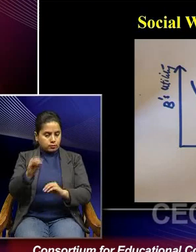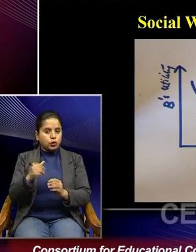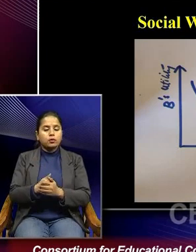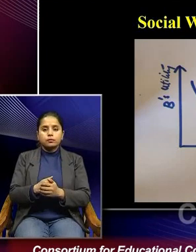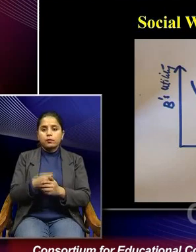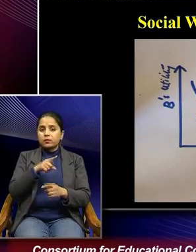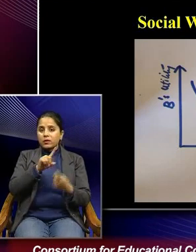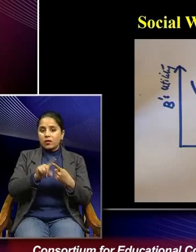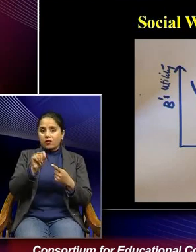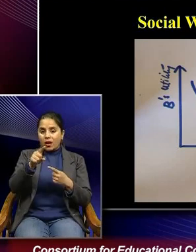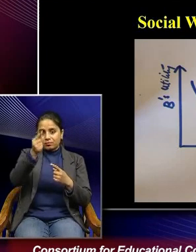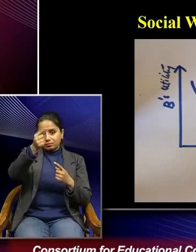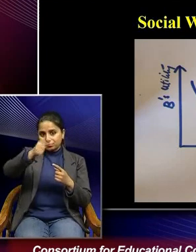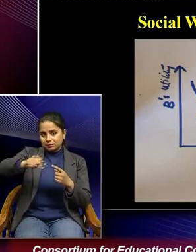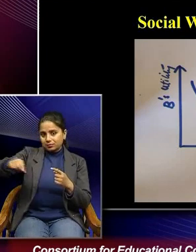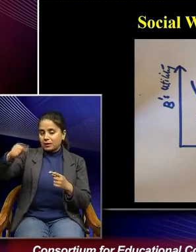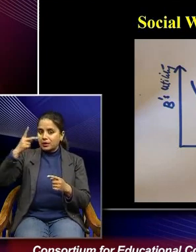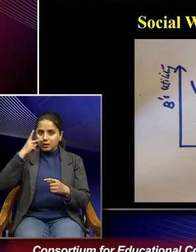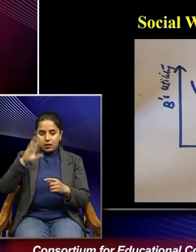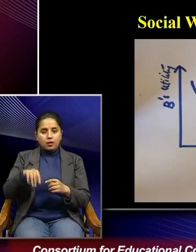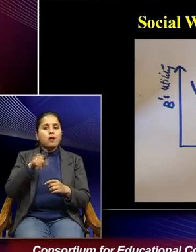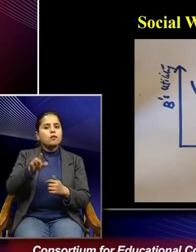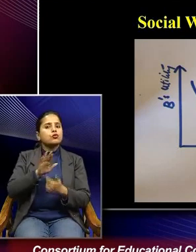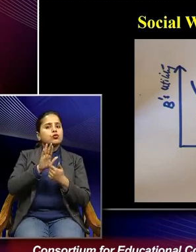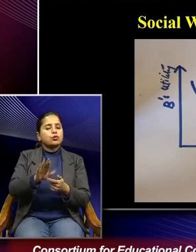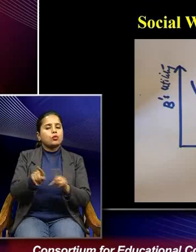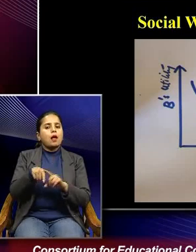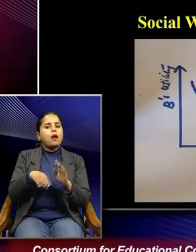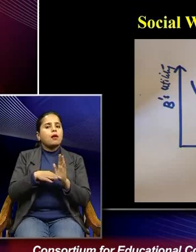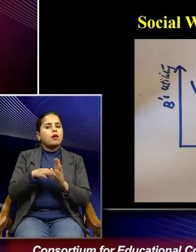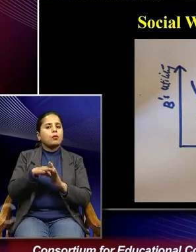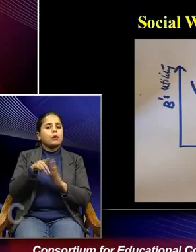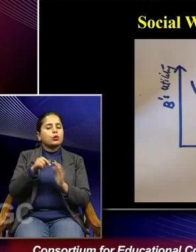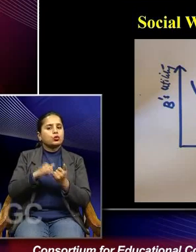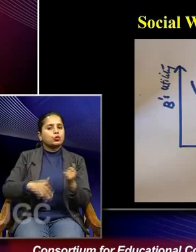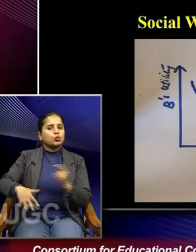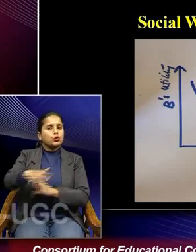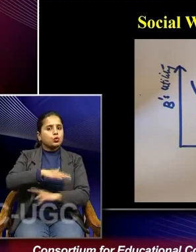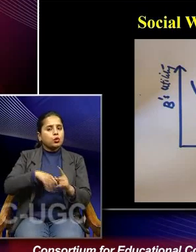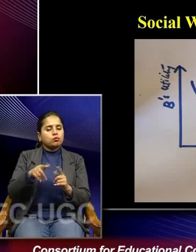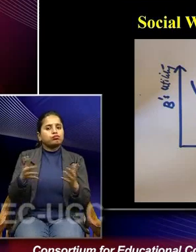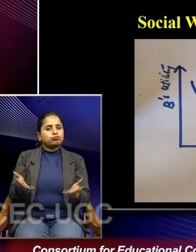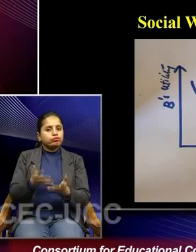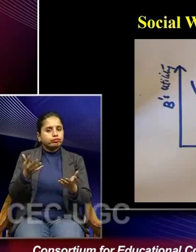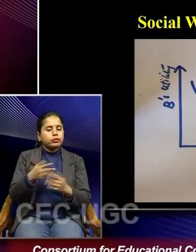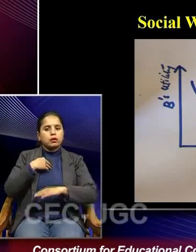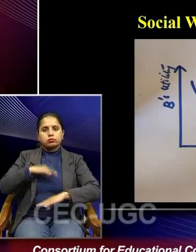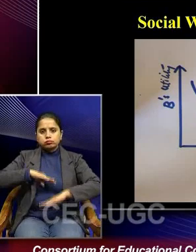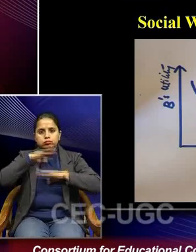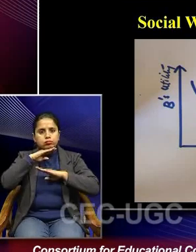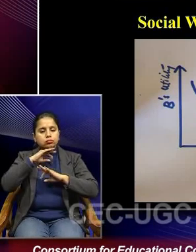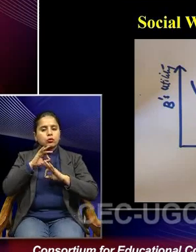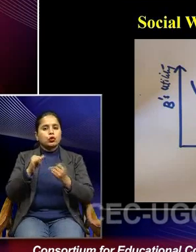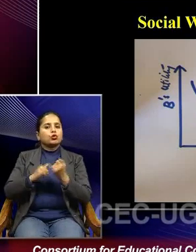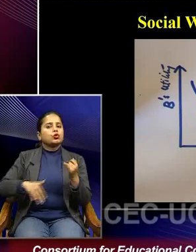first curve, as you can see on the graph, reflects the level of society's welfare satisfaction or